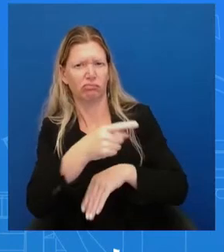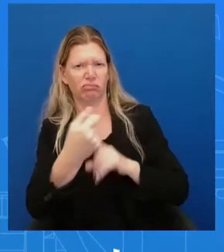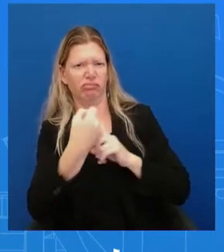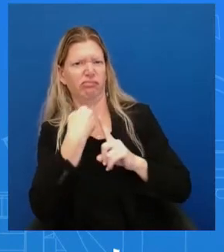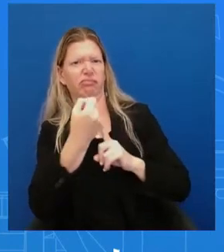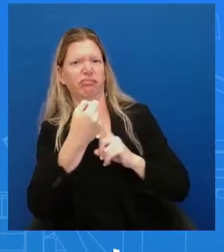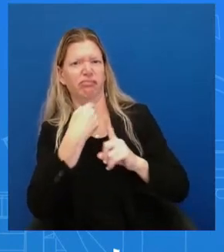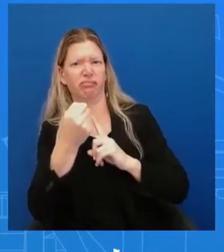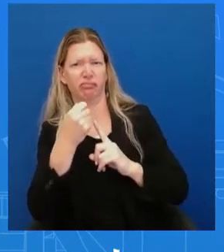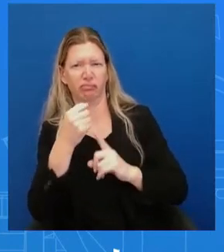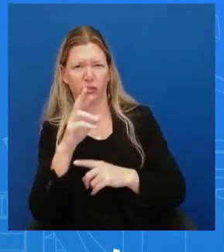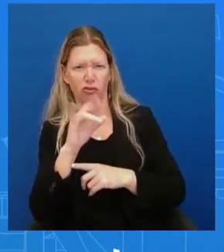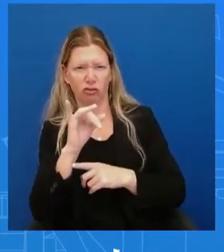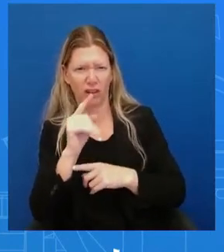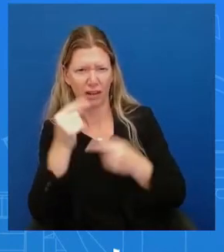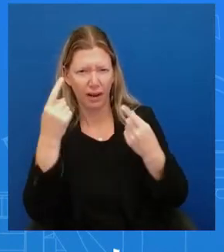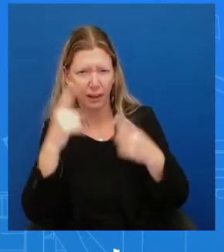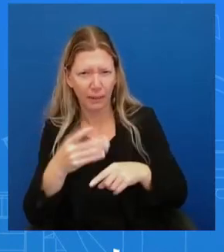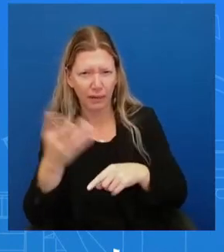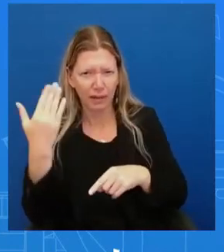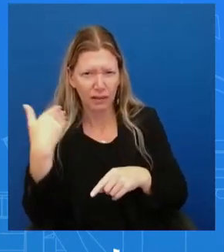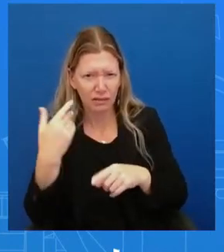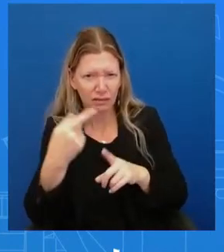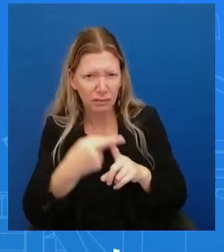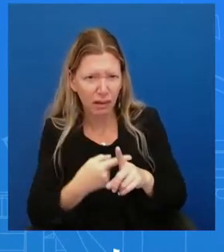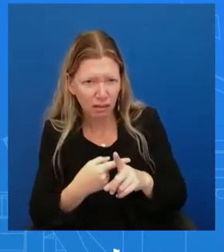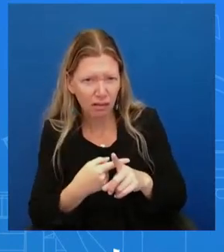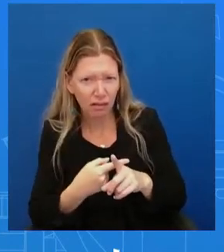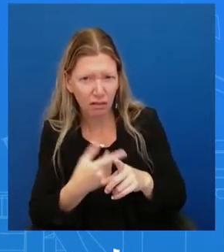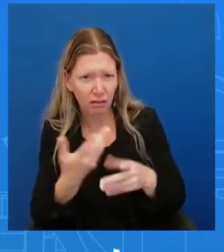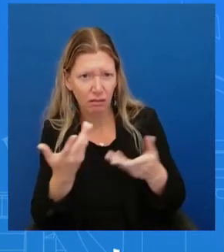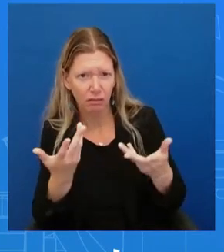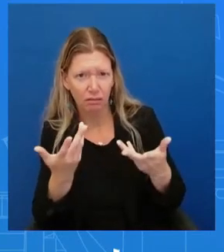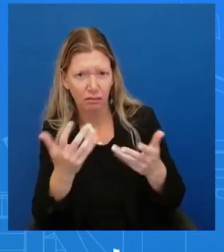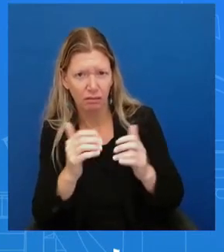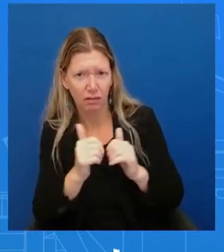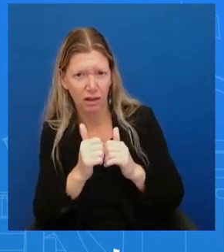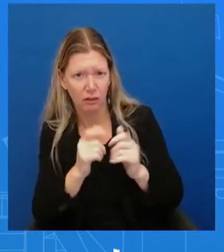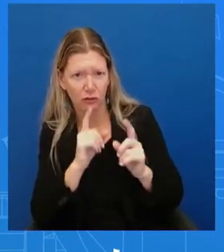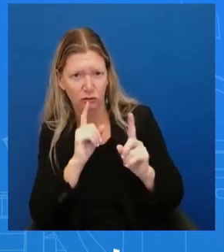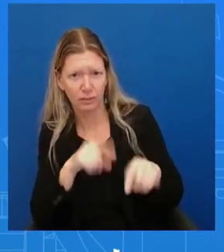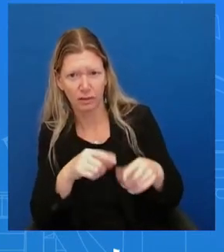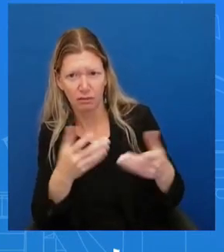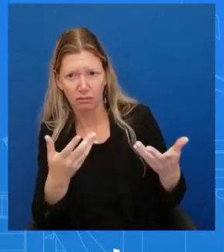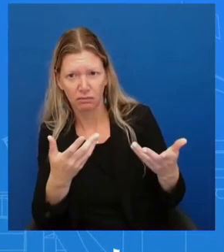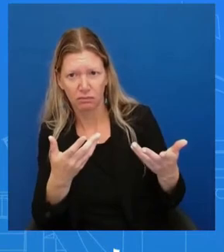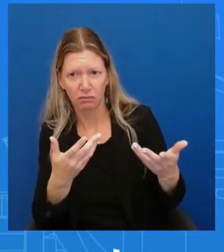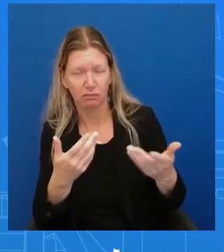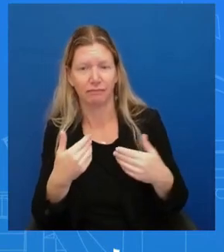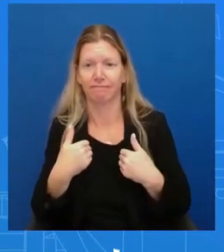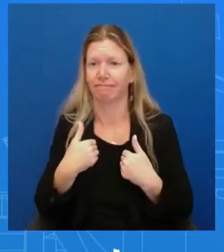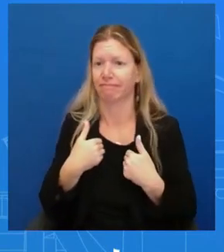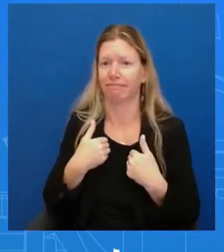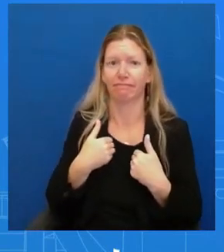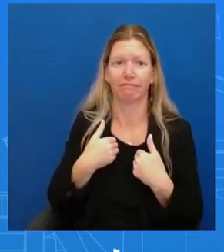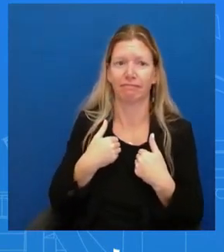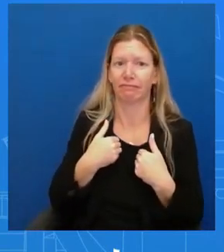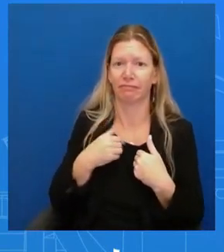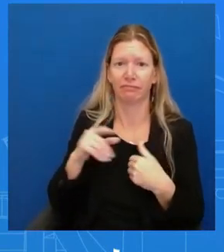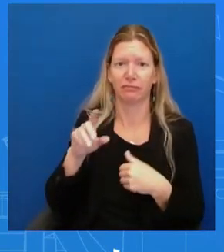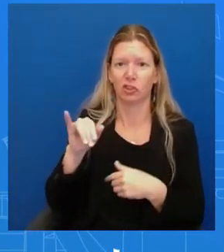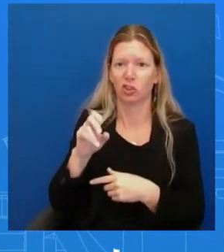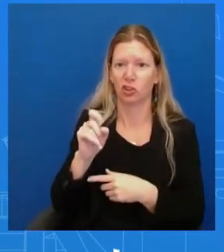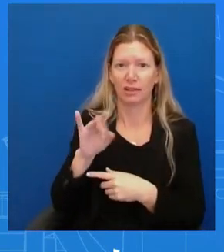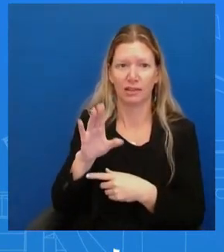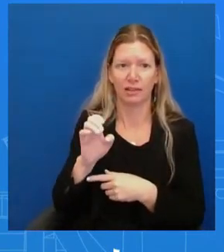refer you to Department of Justice and DHS on that particular reporting. I will say this, as the